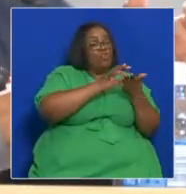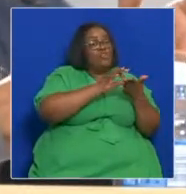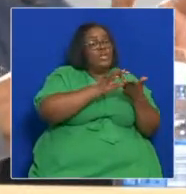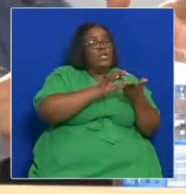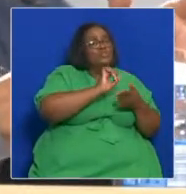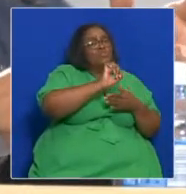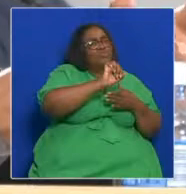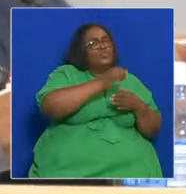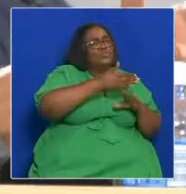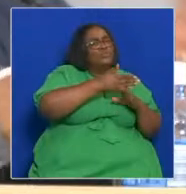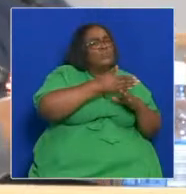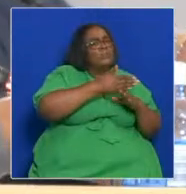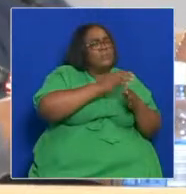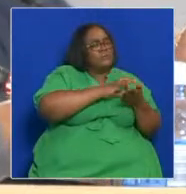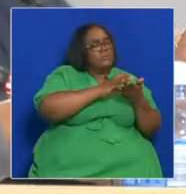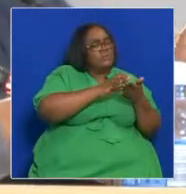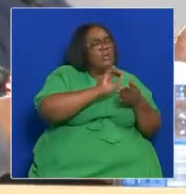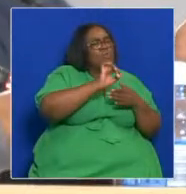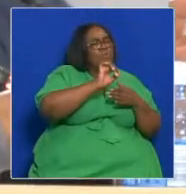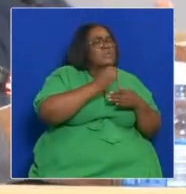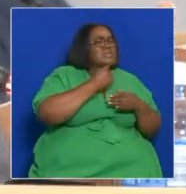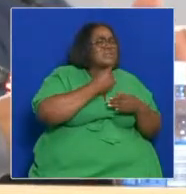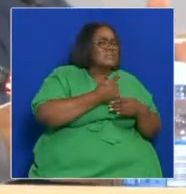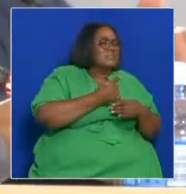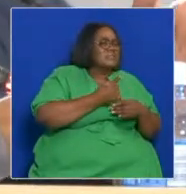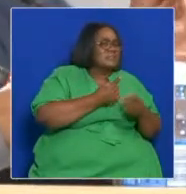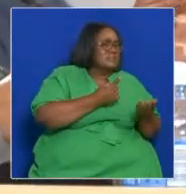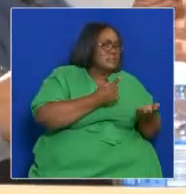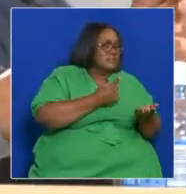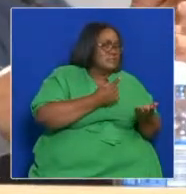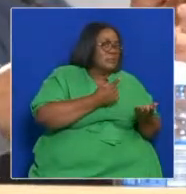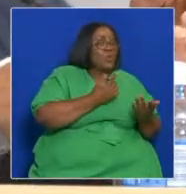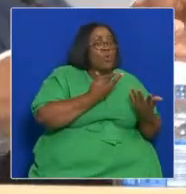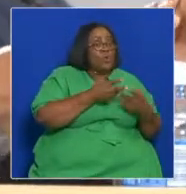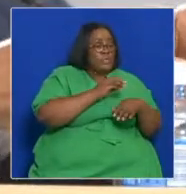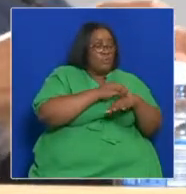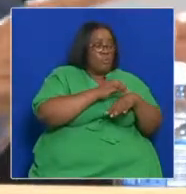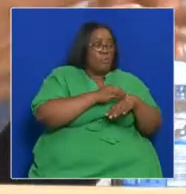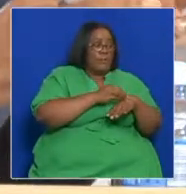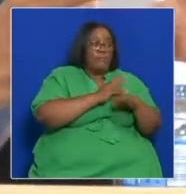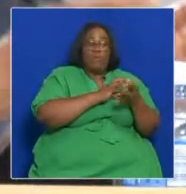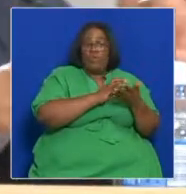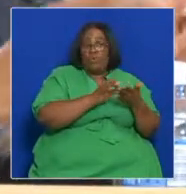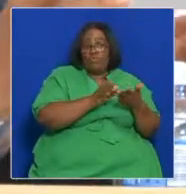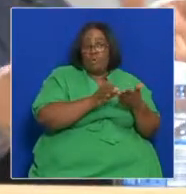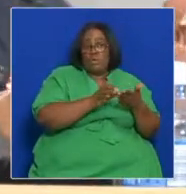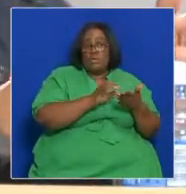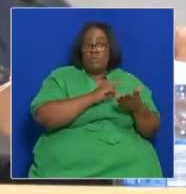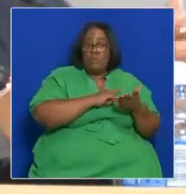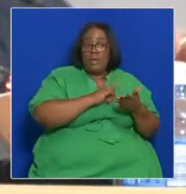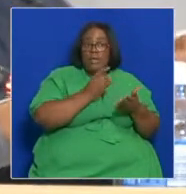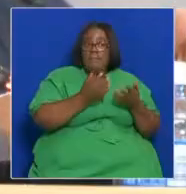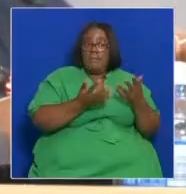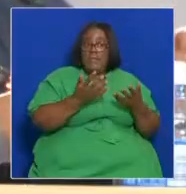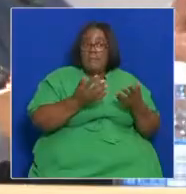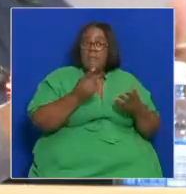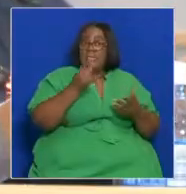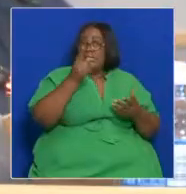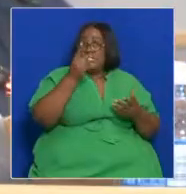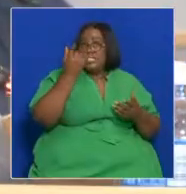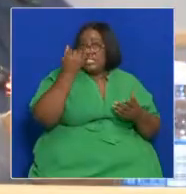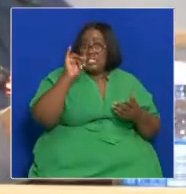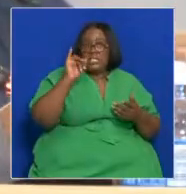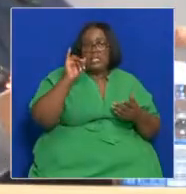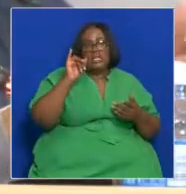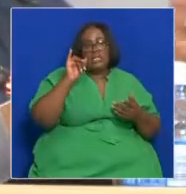standing, or it's a problem in the contract because maybe she still gets to make decisions finally